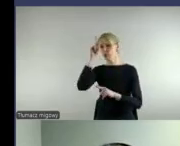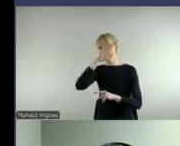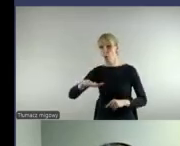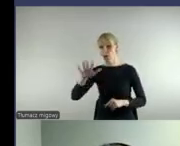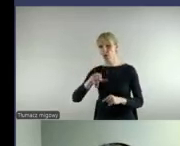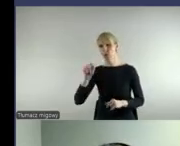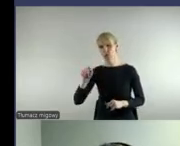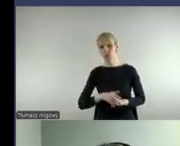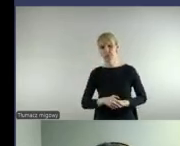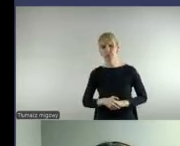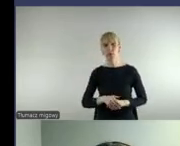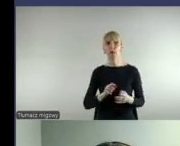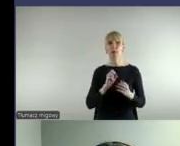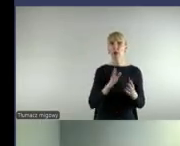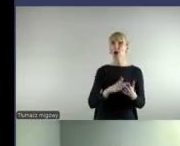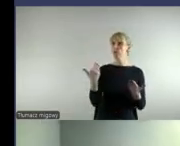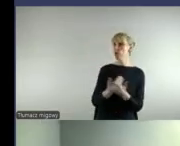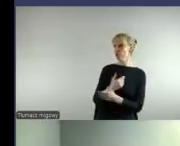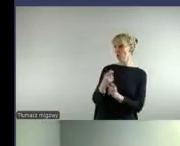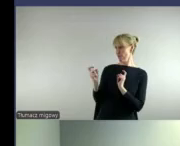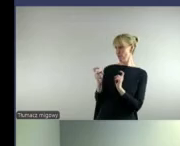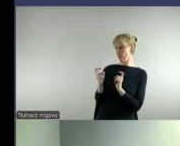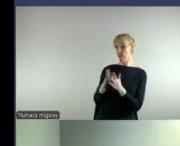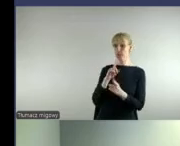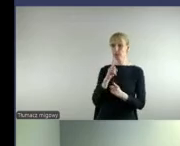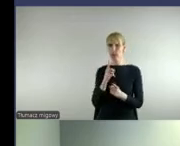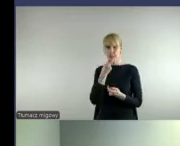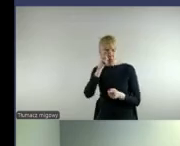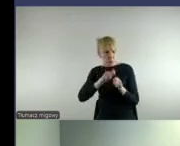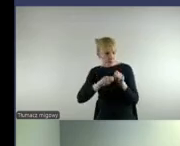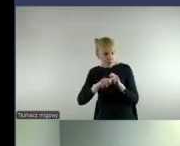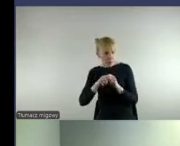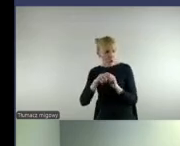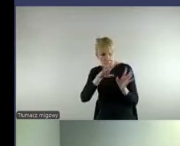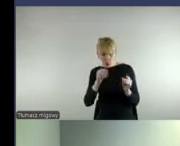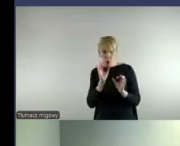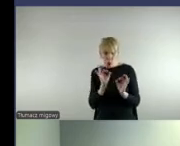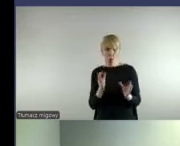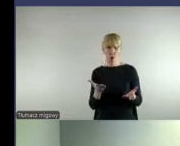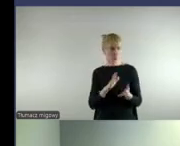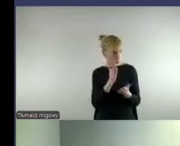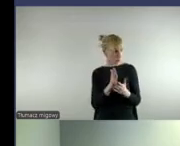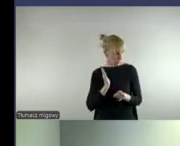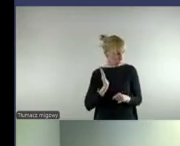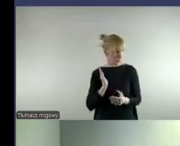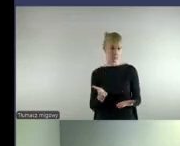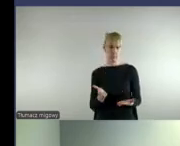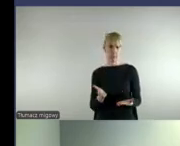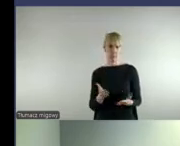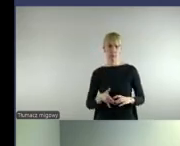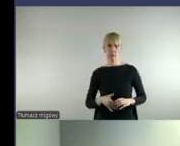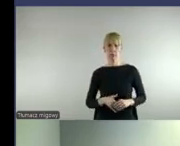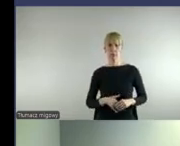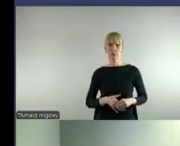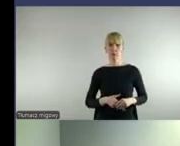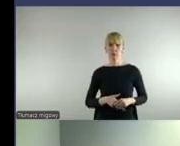neighbor was the only one who came to check on me and make sure that I was safe. And this was something I rarely experienced when I was living in